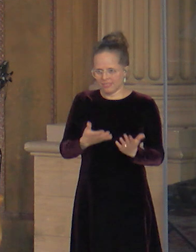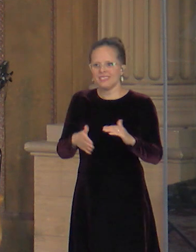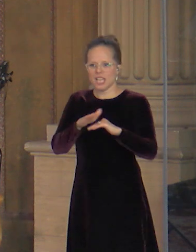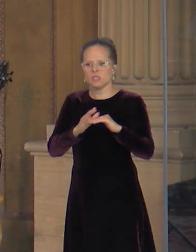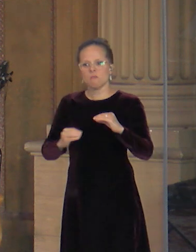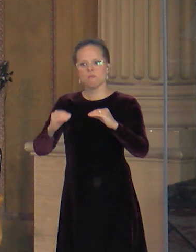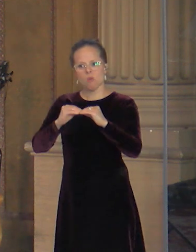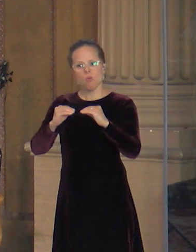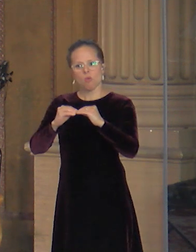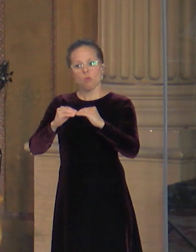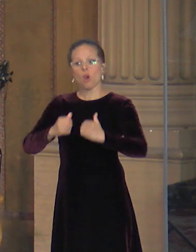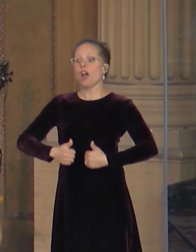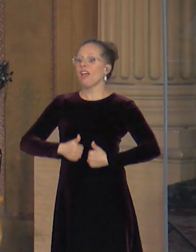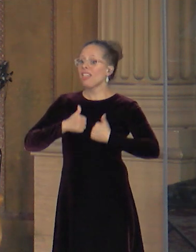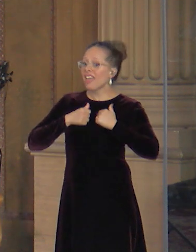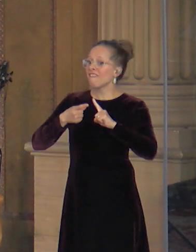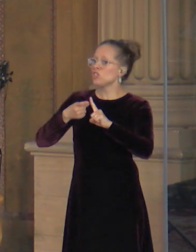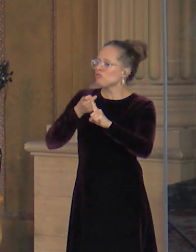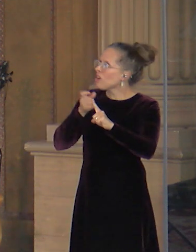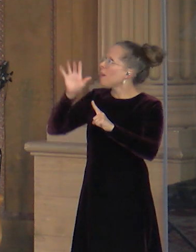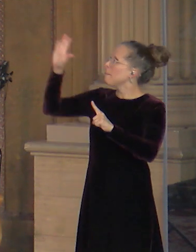our life comes from the word of the Lord